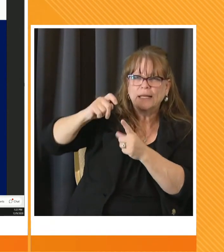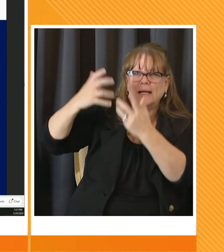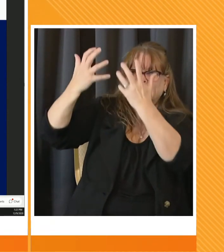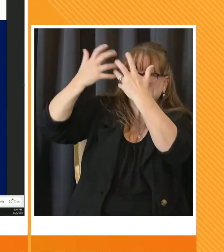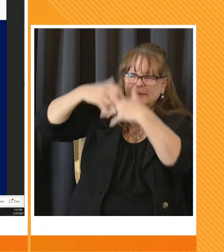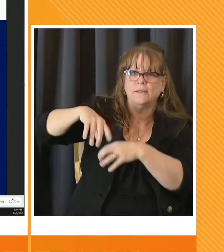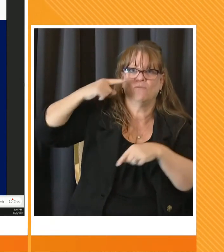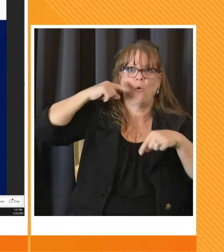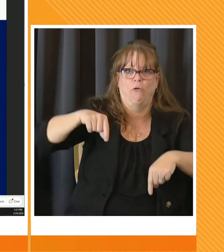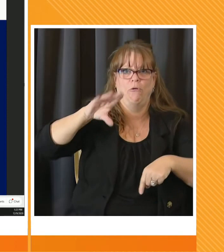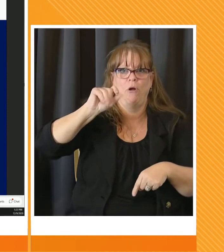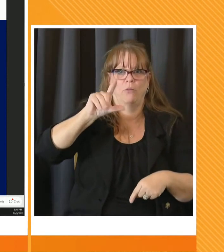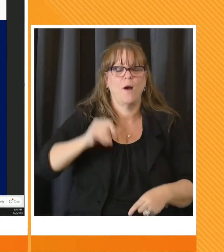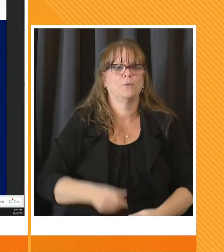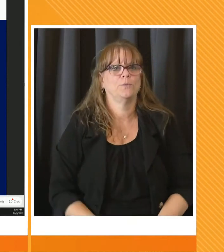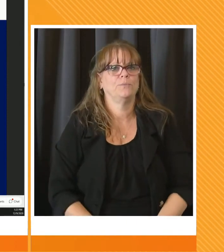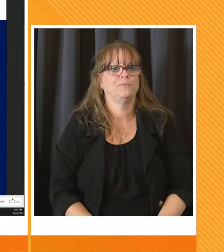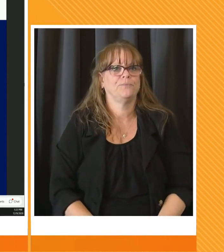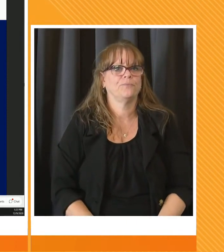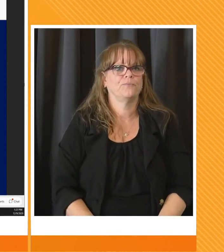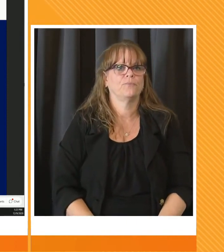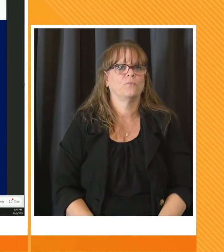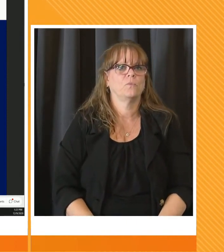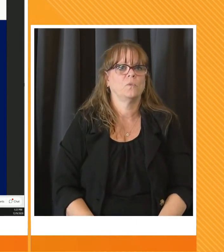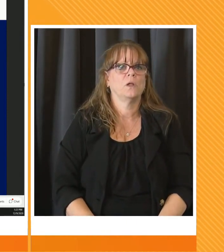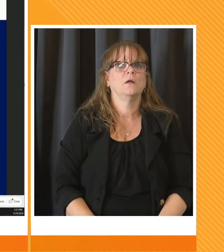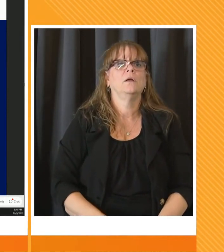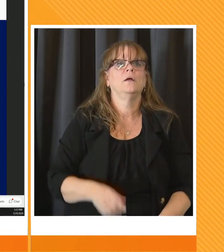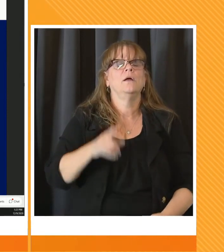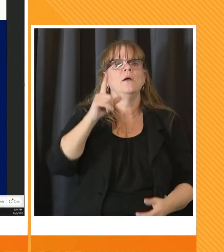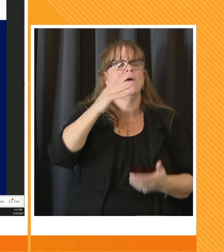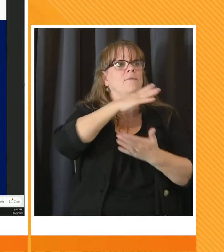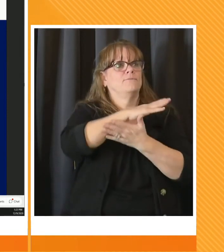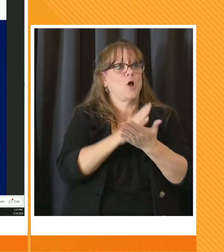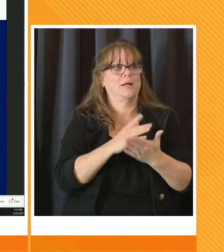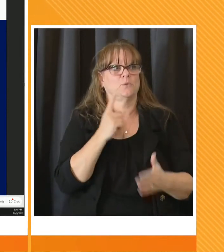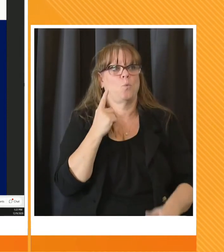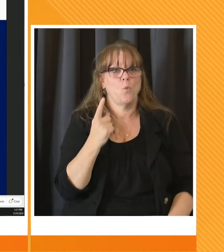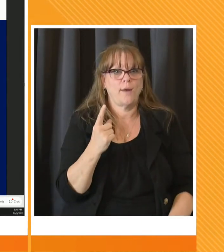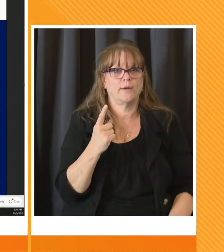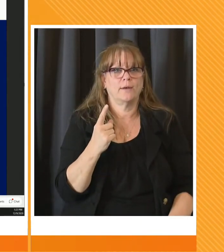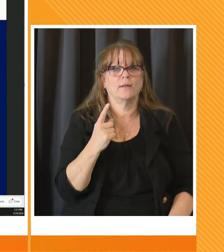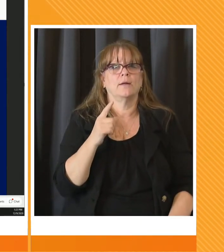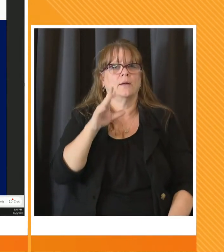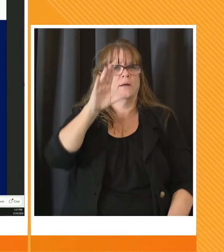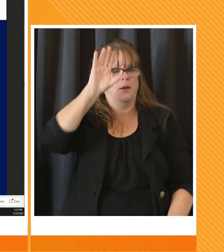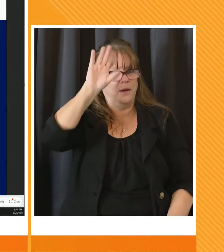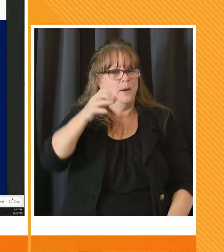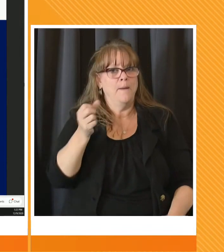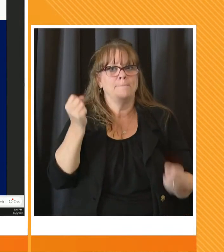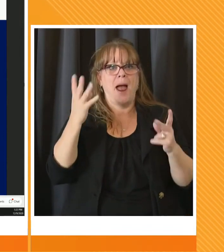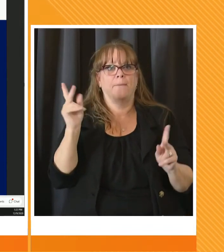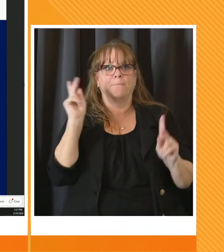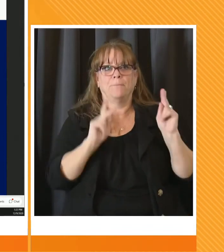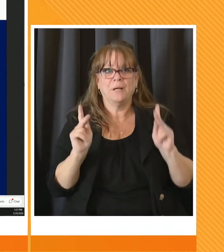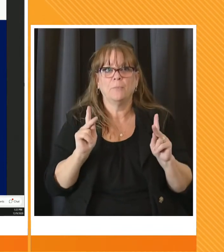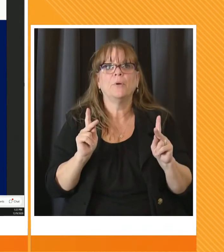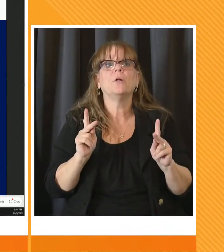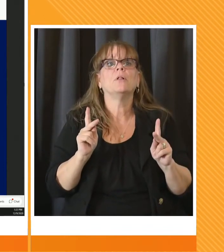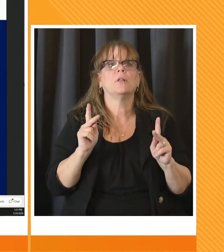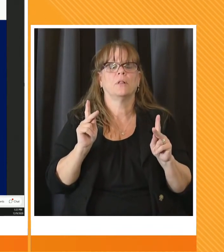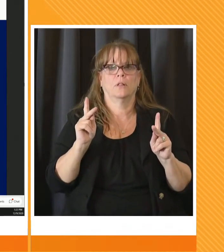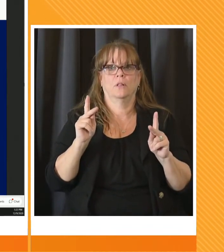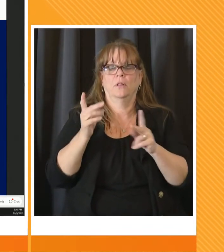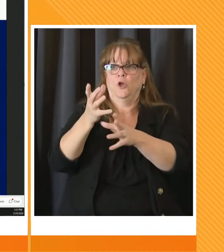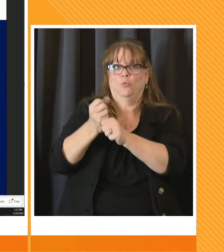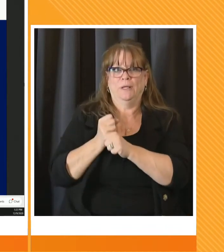phase 1, the majority of the early recipients will get it through their employer or their local public health agency if